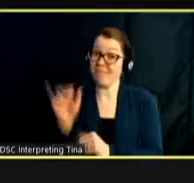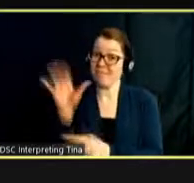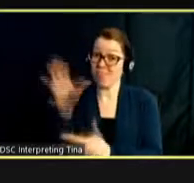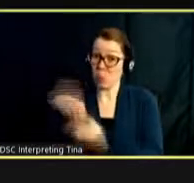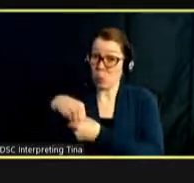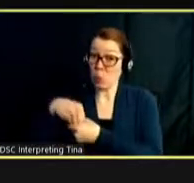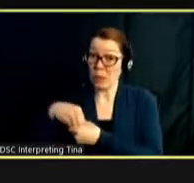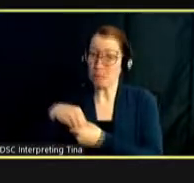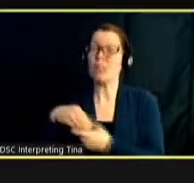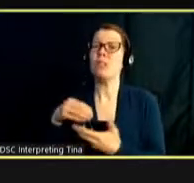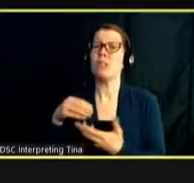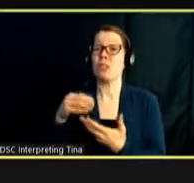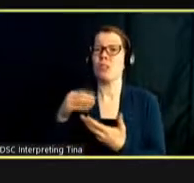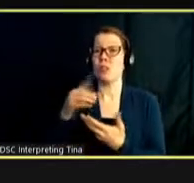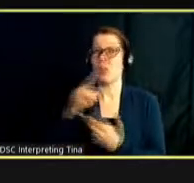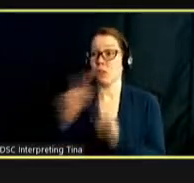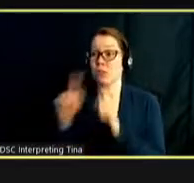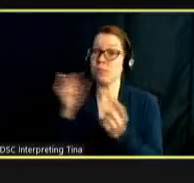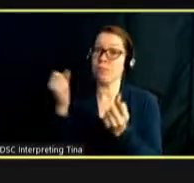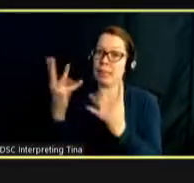ODH multiple times, actually,